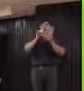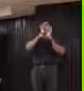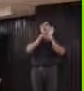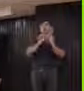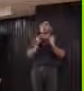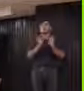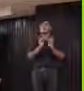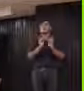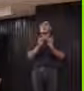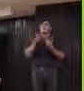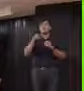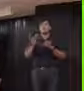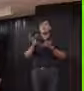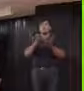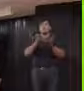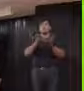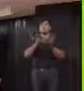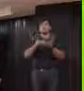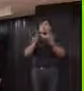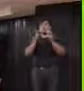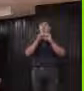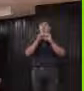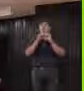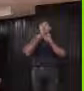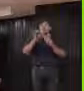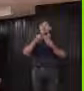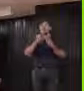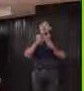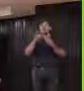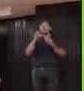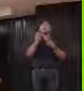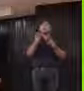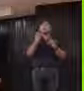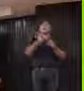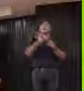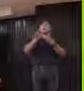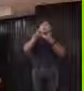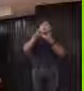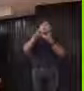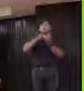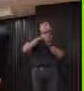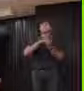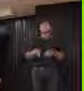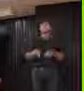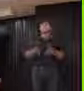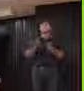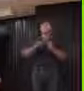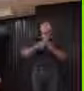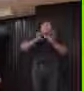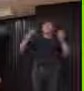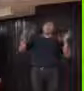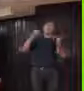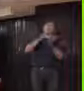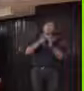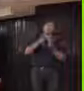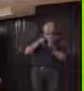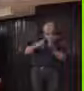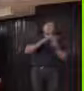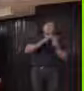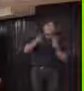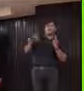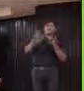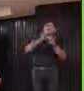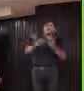properly discussed. It was sale of property. It was treated as property. It was a large property, very diverse, with